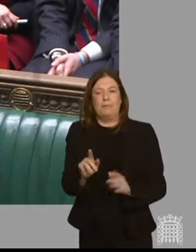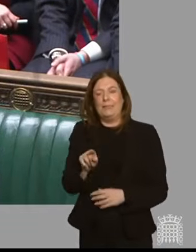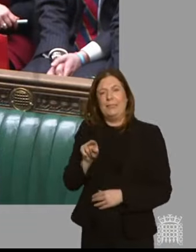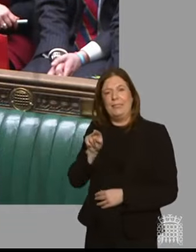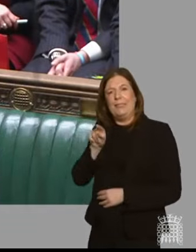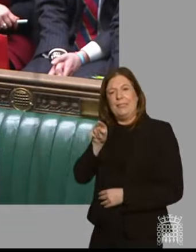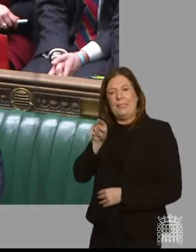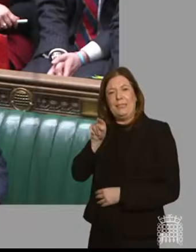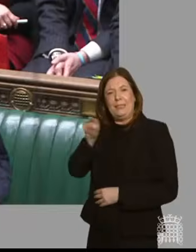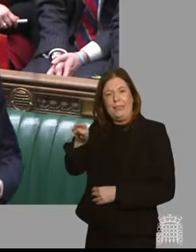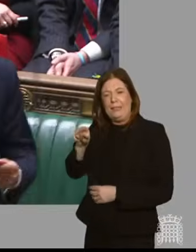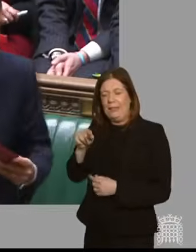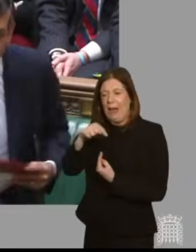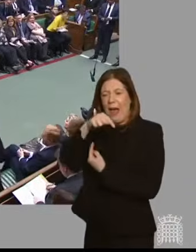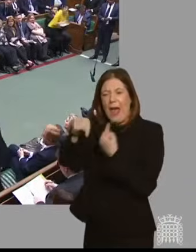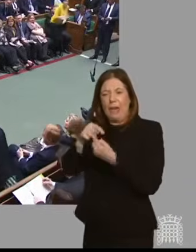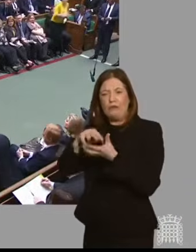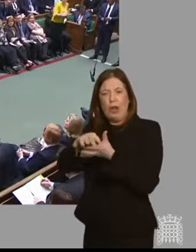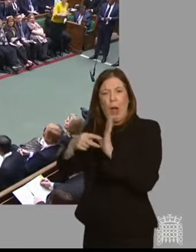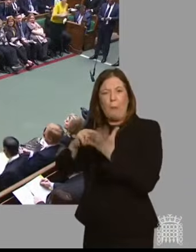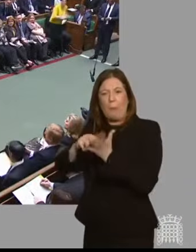for everyone across the country.